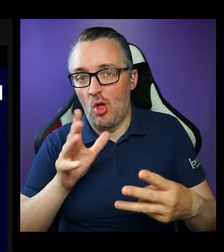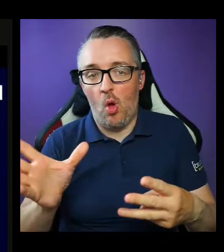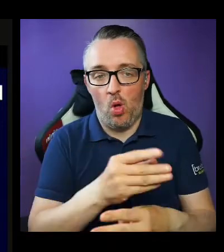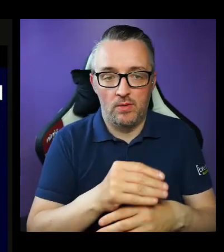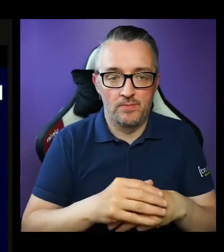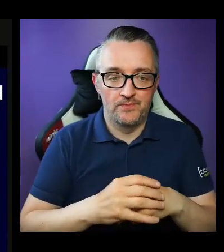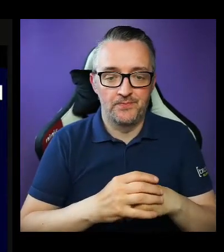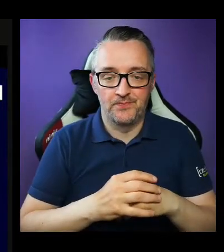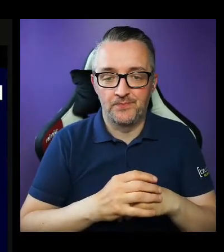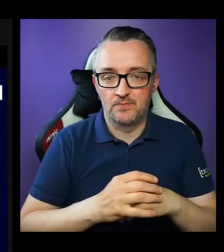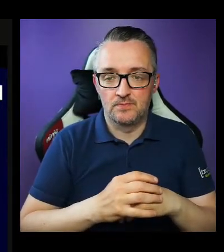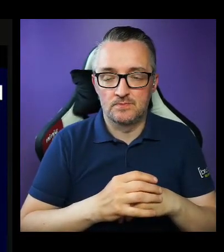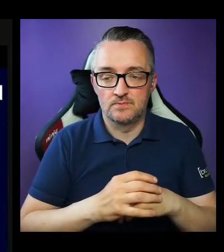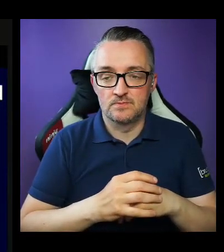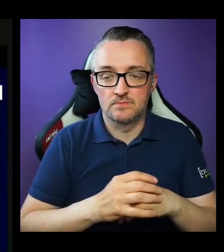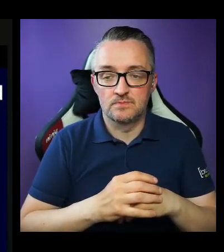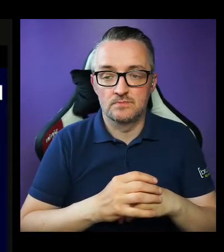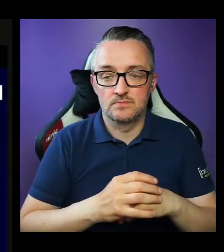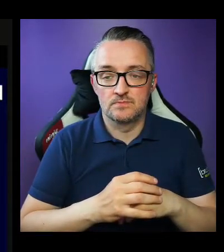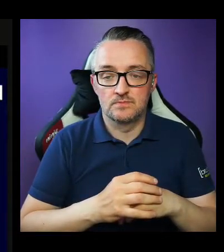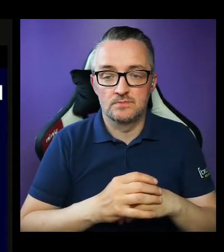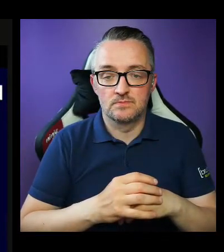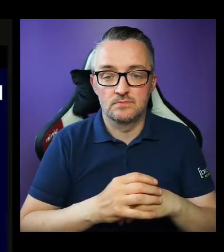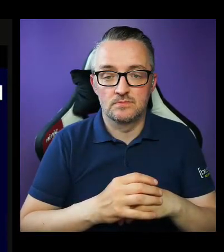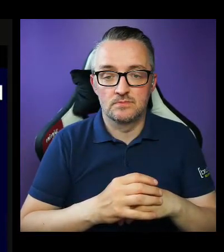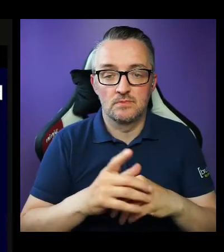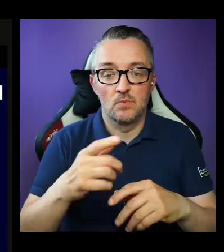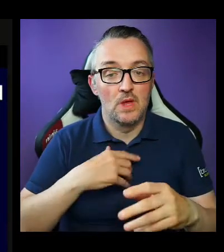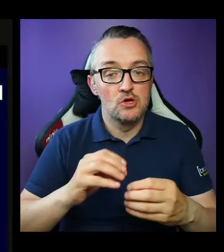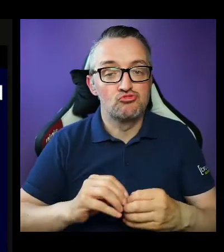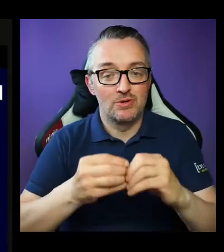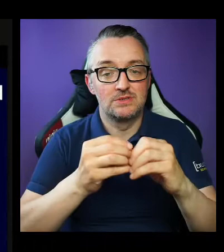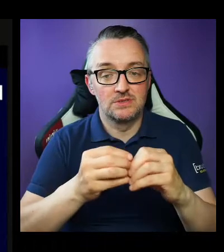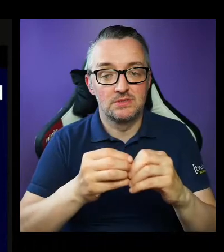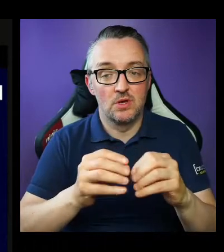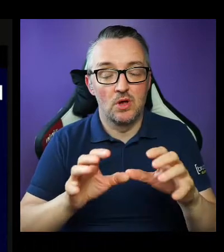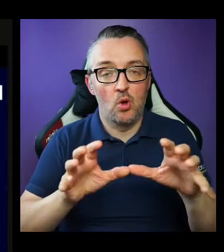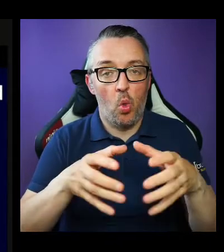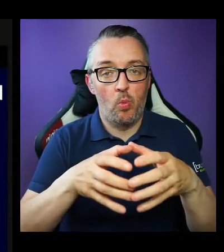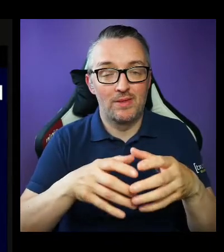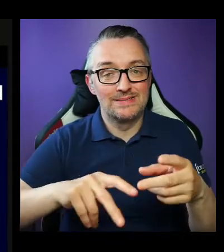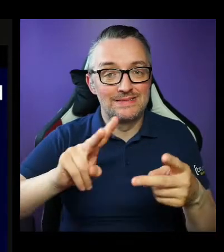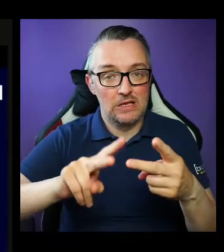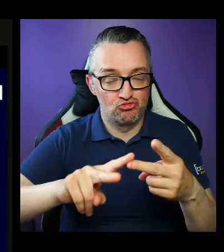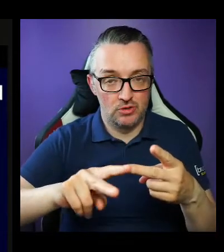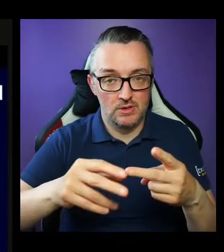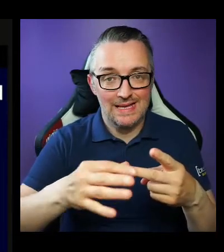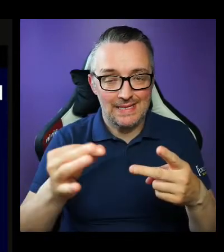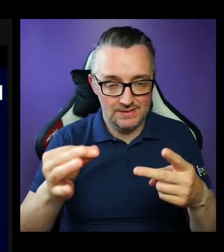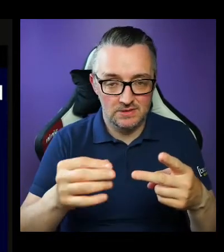So if we create this global secondary index, our PK now it's